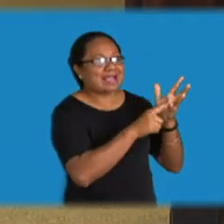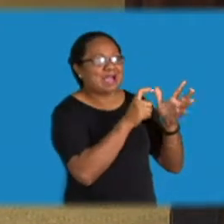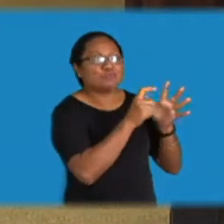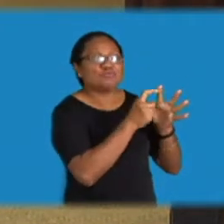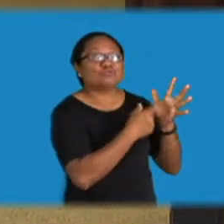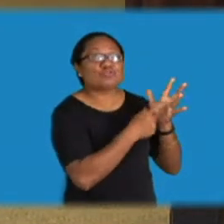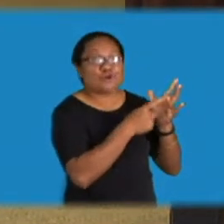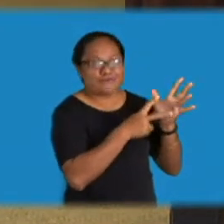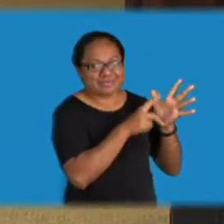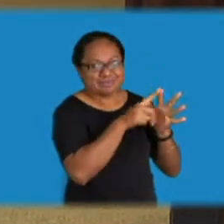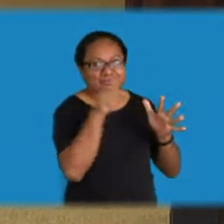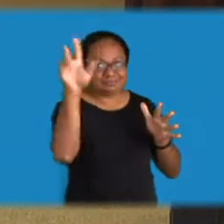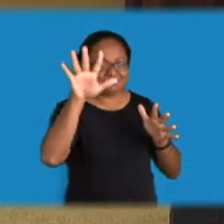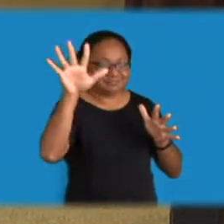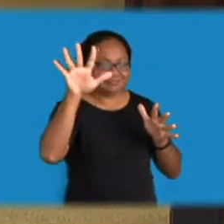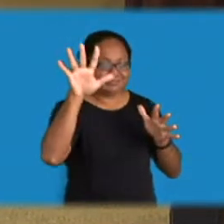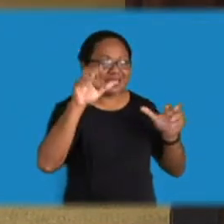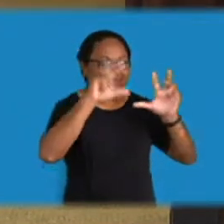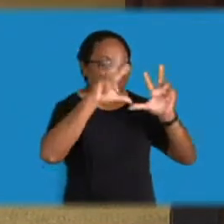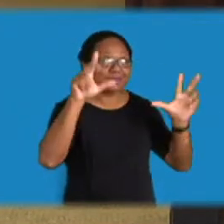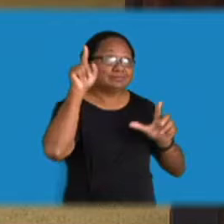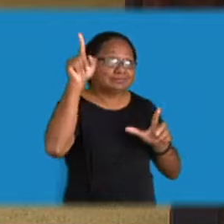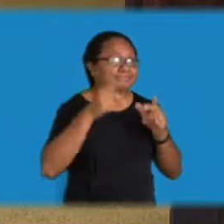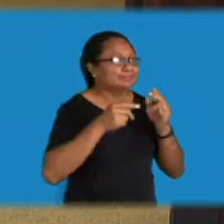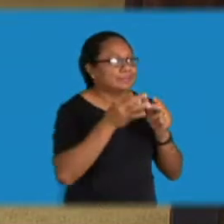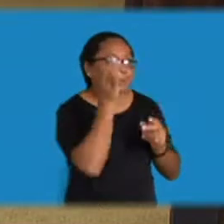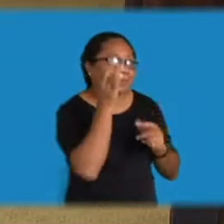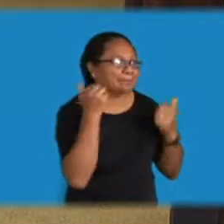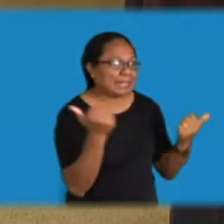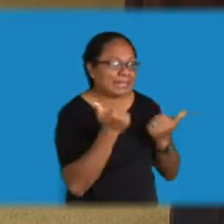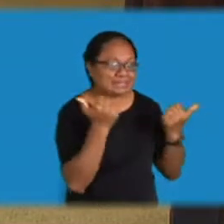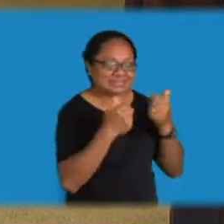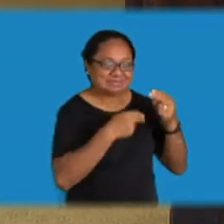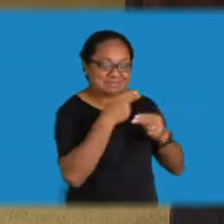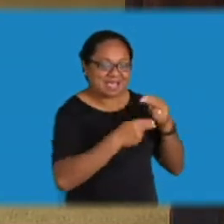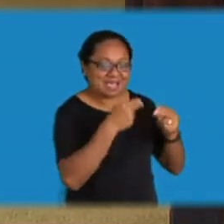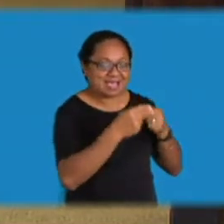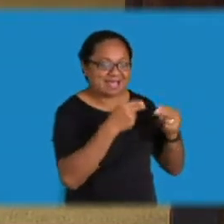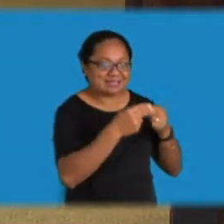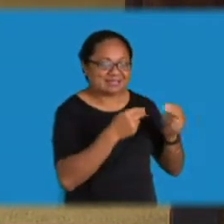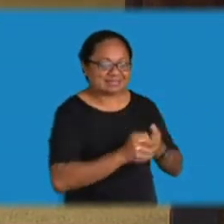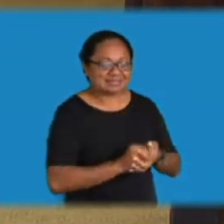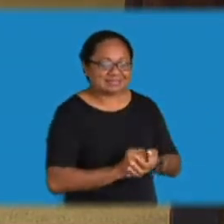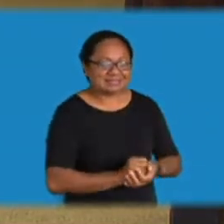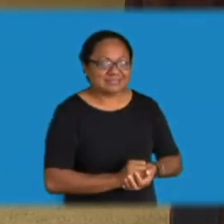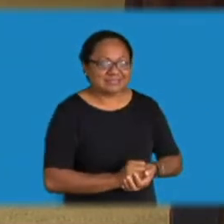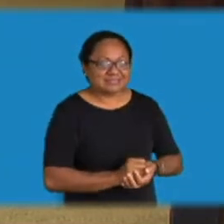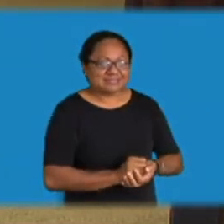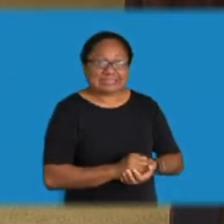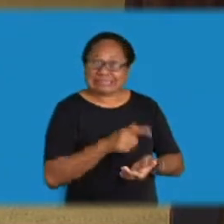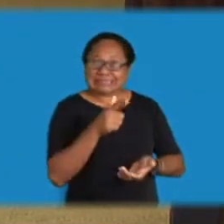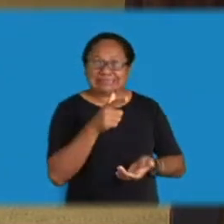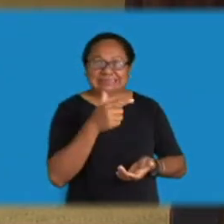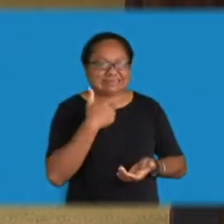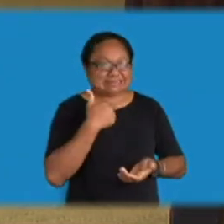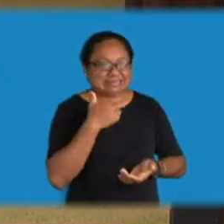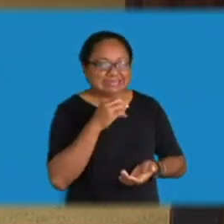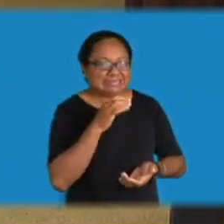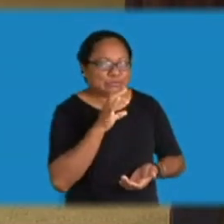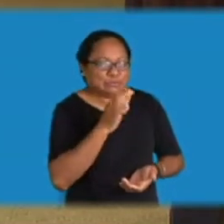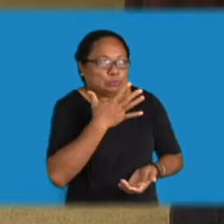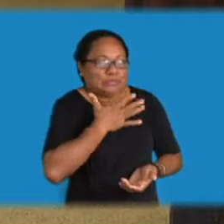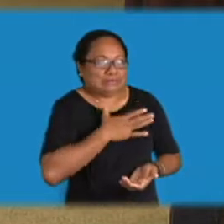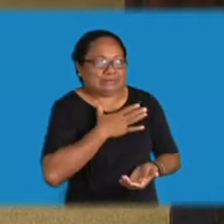Peninsula, where a lot of marijuana has been planted. I don't think I'd like to recommend to the government for